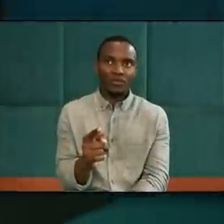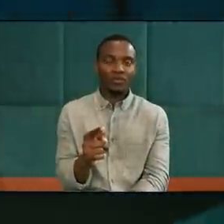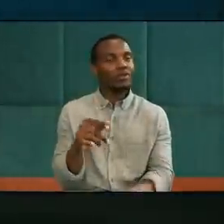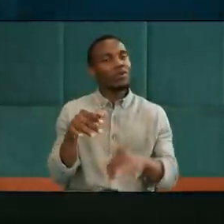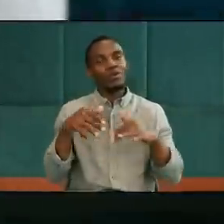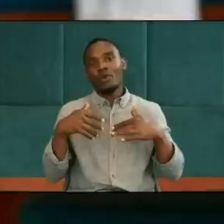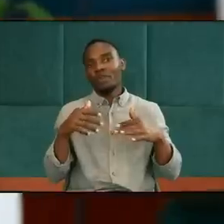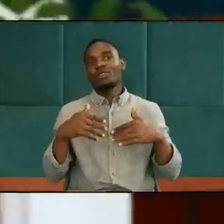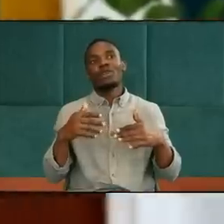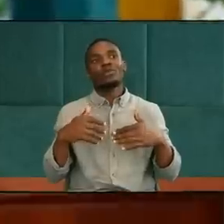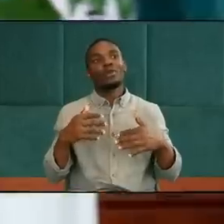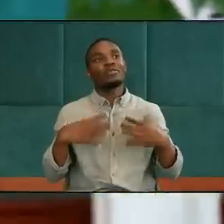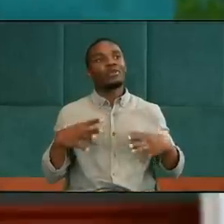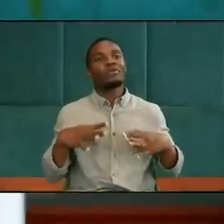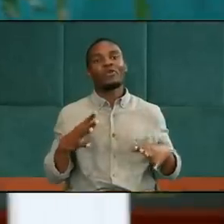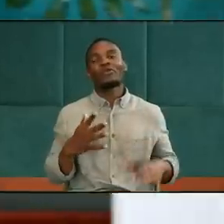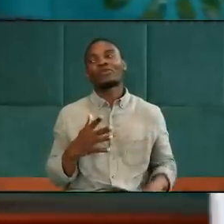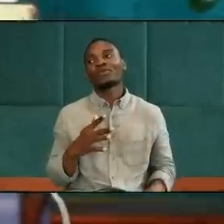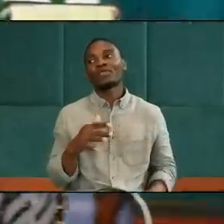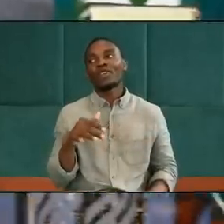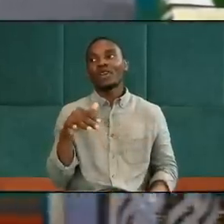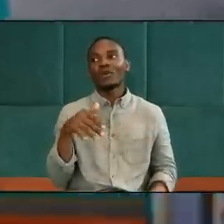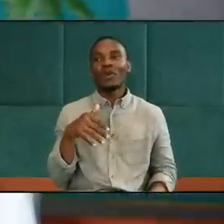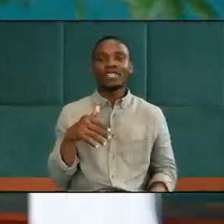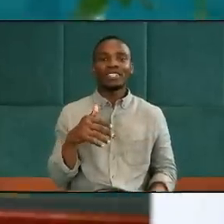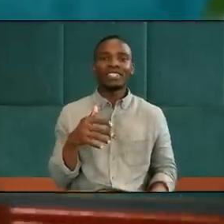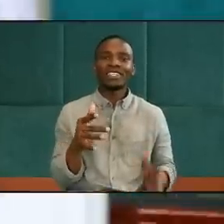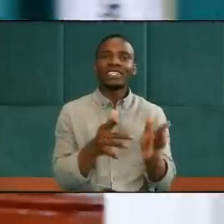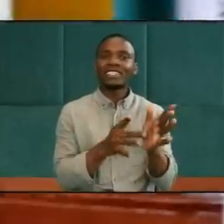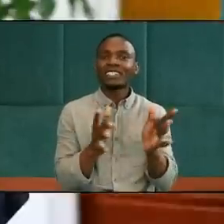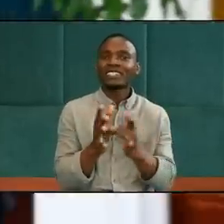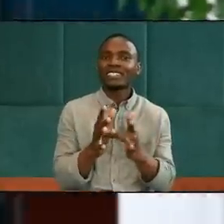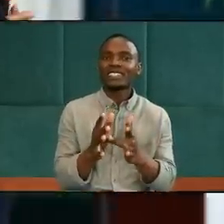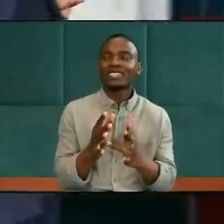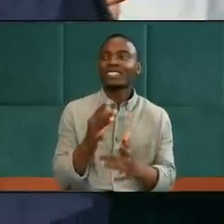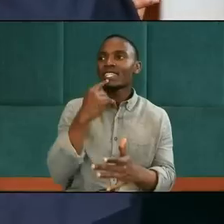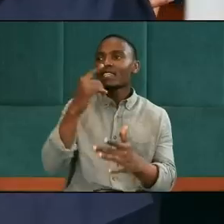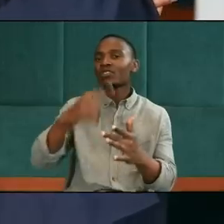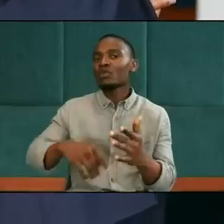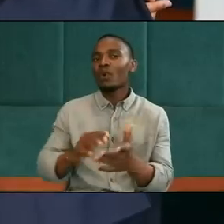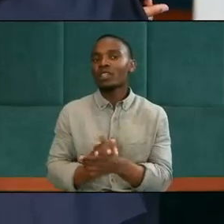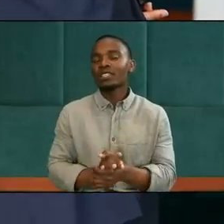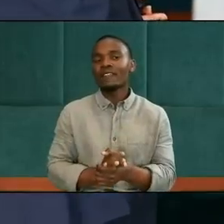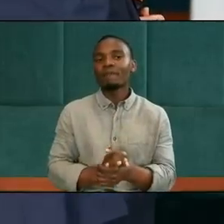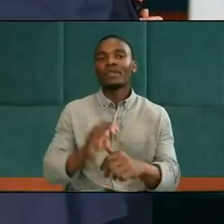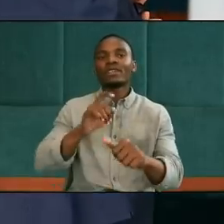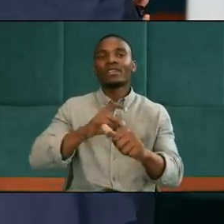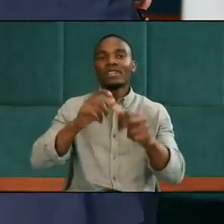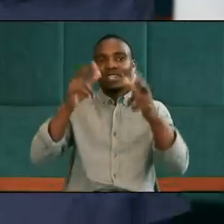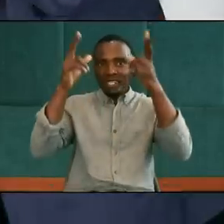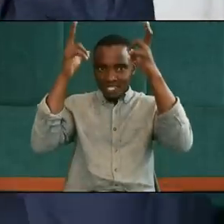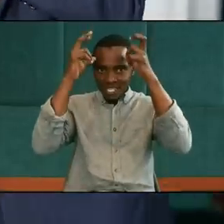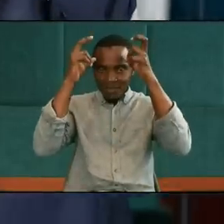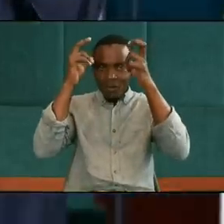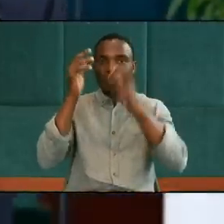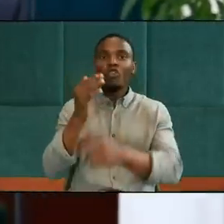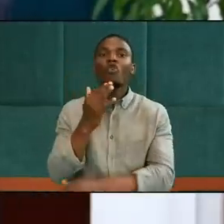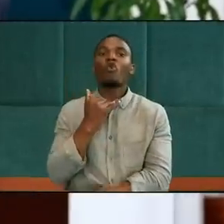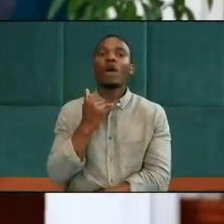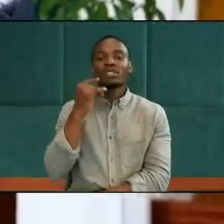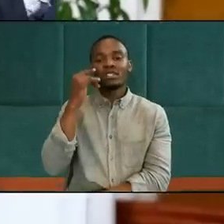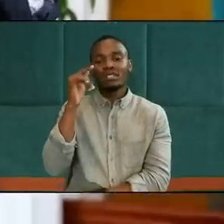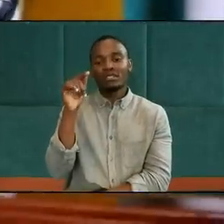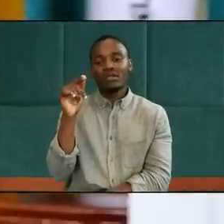Hold on, brethren, we can't move on. What does Jesus mean when Satan asked for Peter? Ask who?